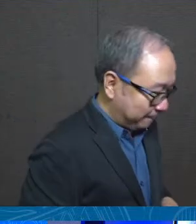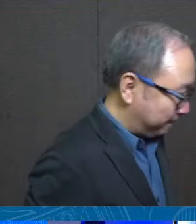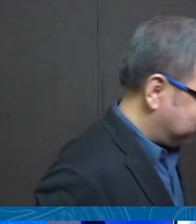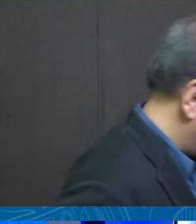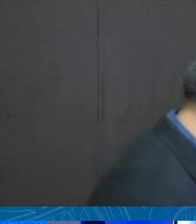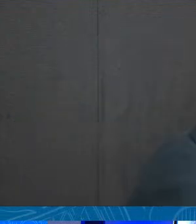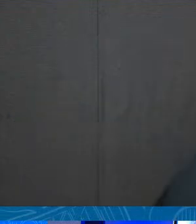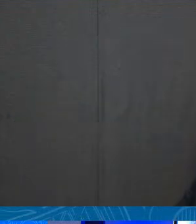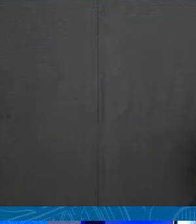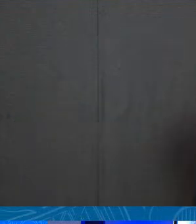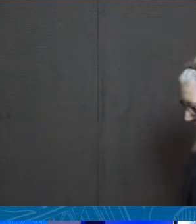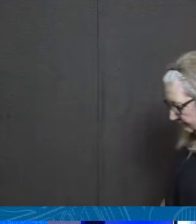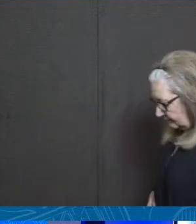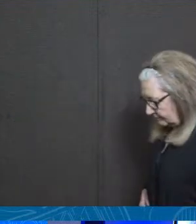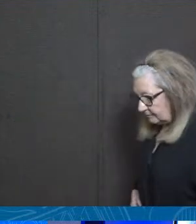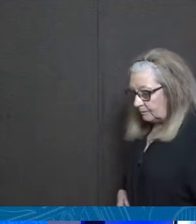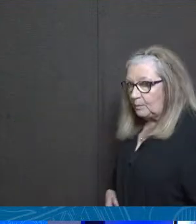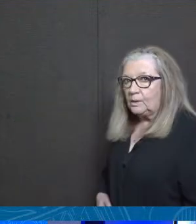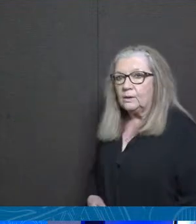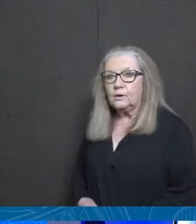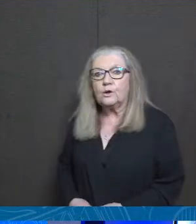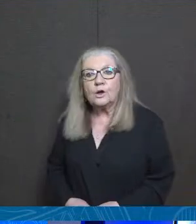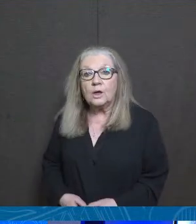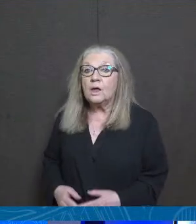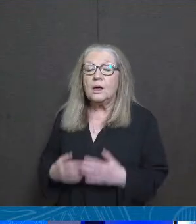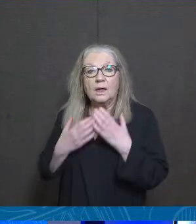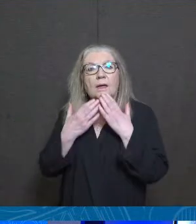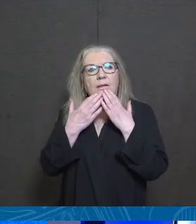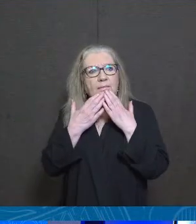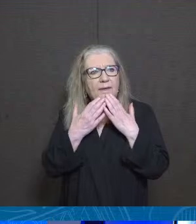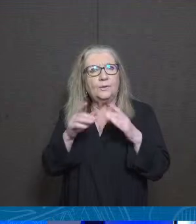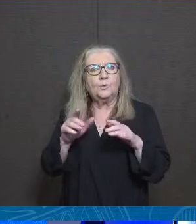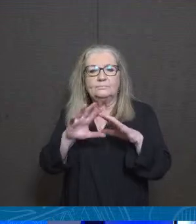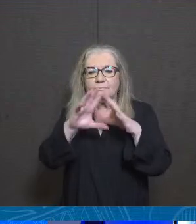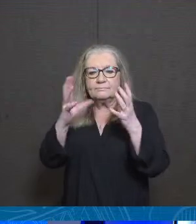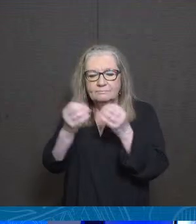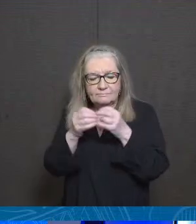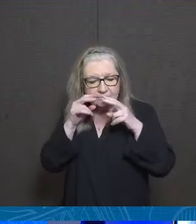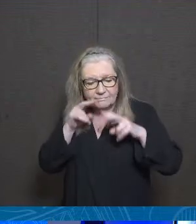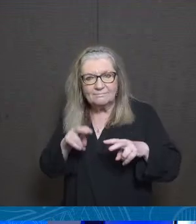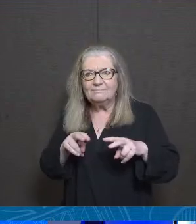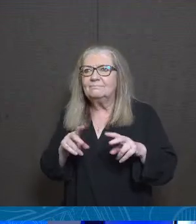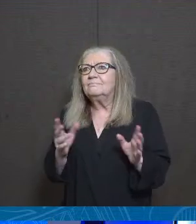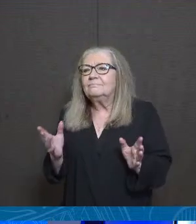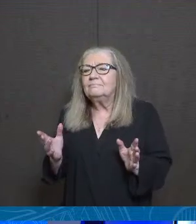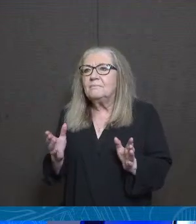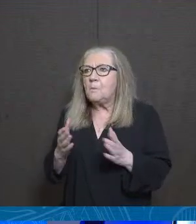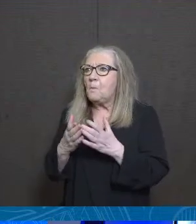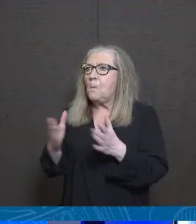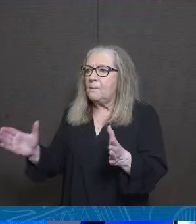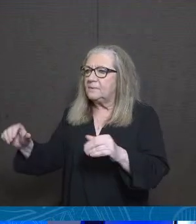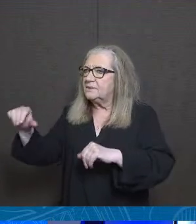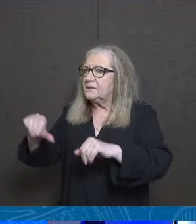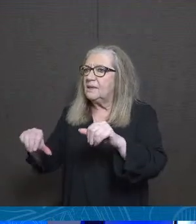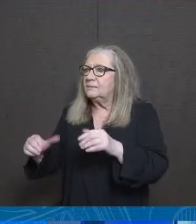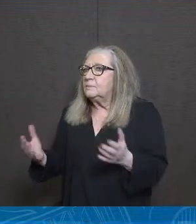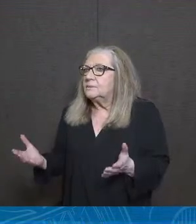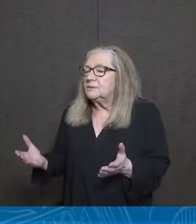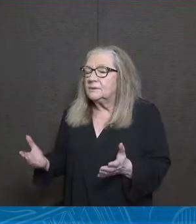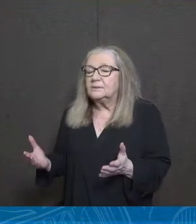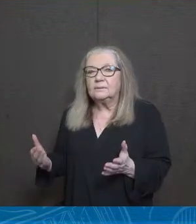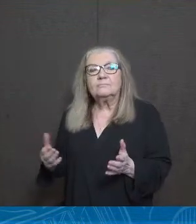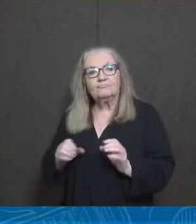Thank you very much, Farita, for the excellent overview of open science. Just want to say, if you have